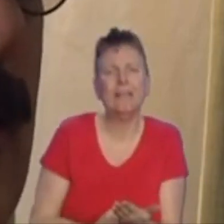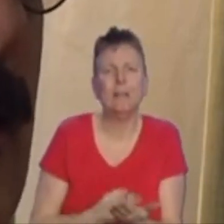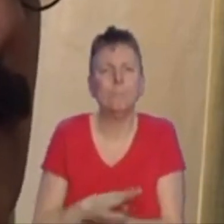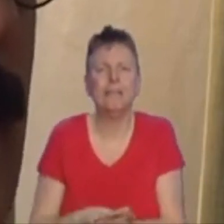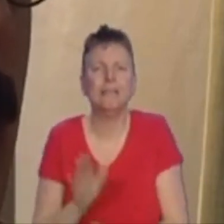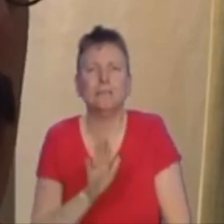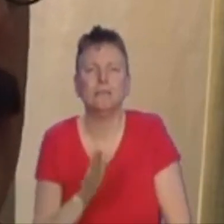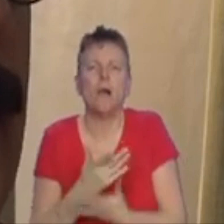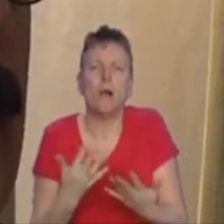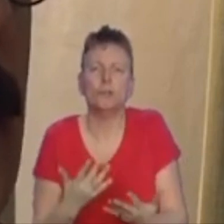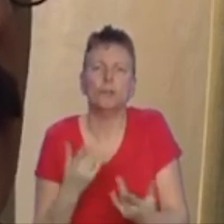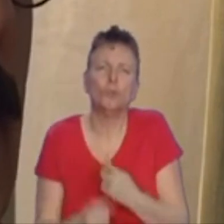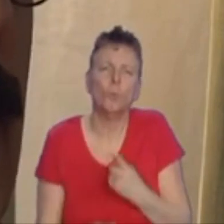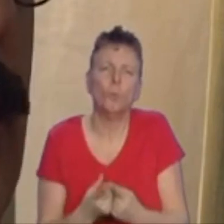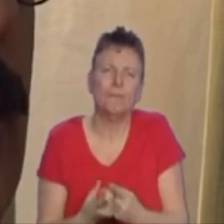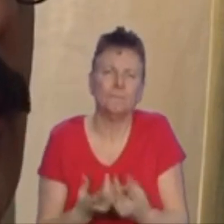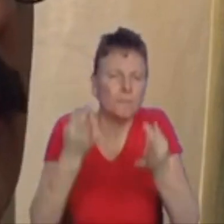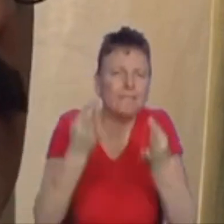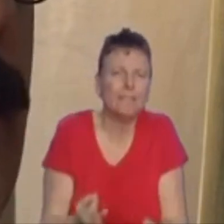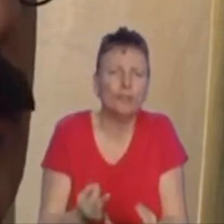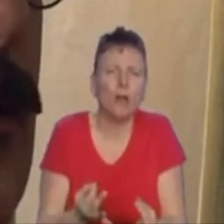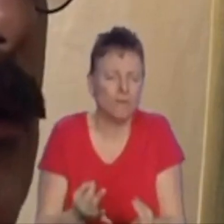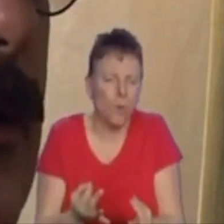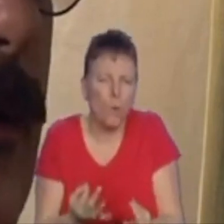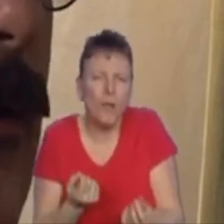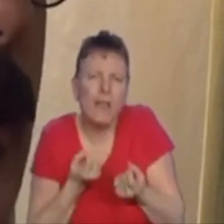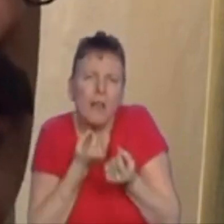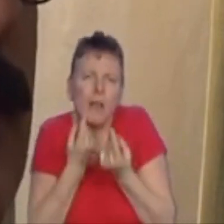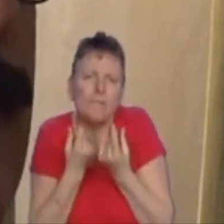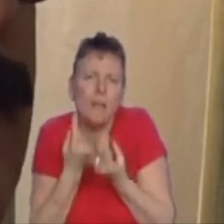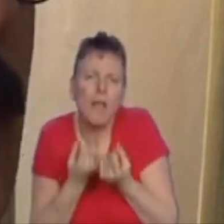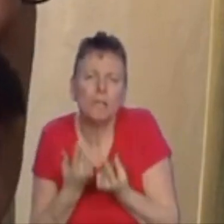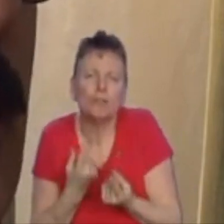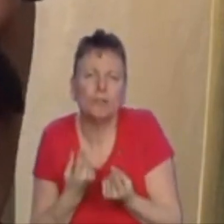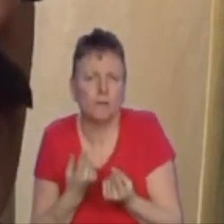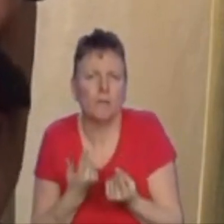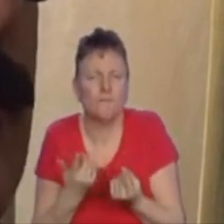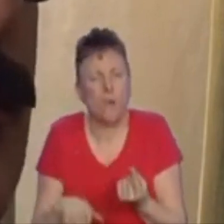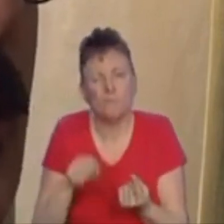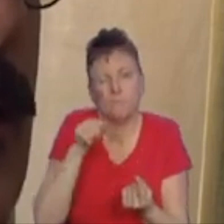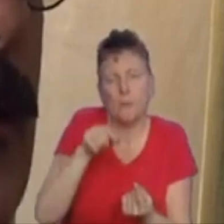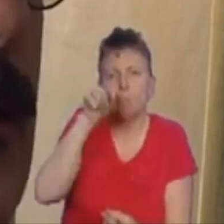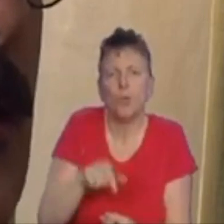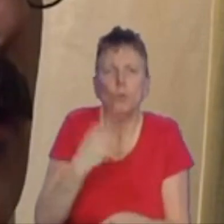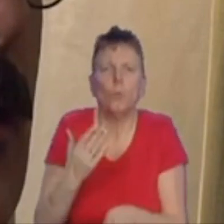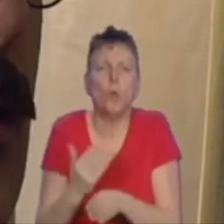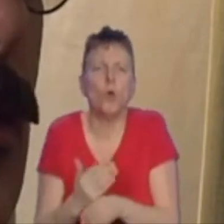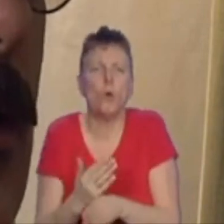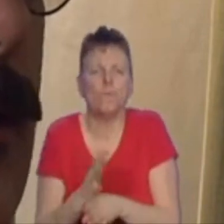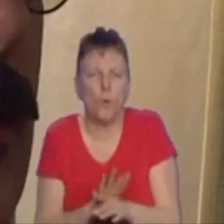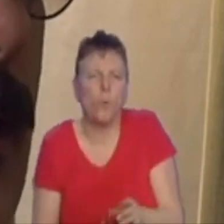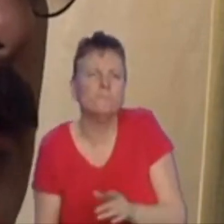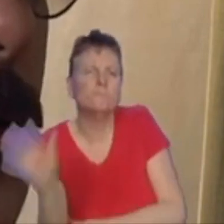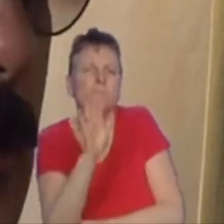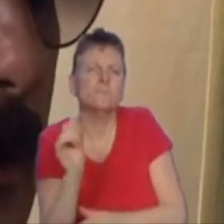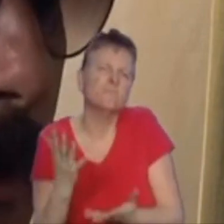means. A lot of it was to do with official sources of information from persons who worked